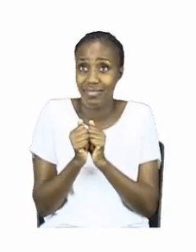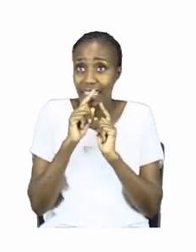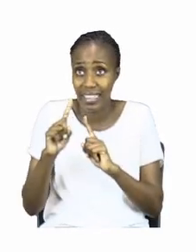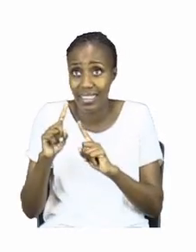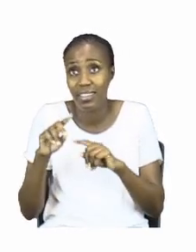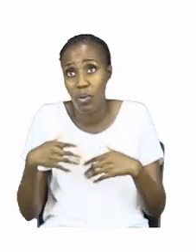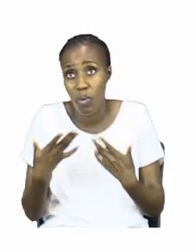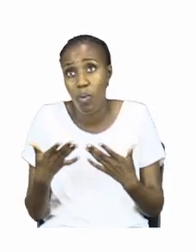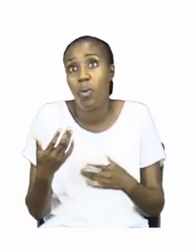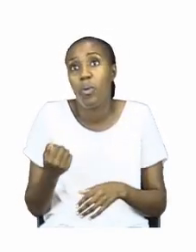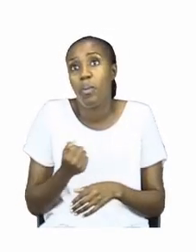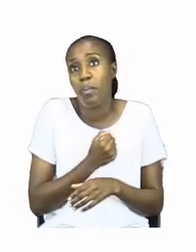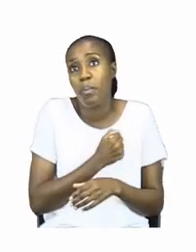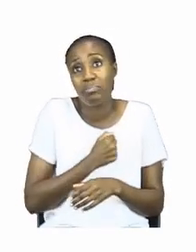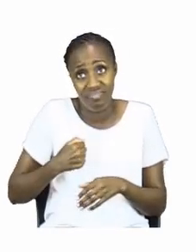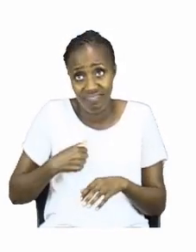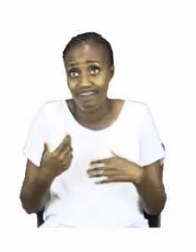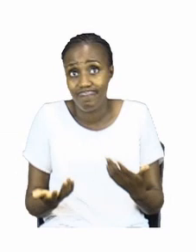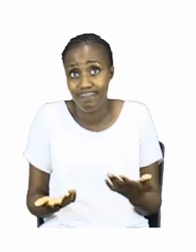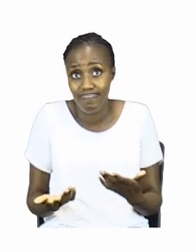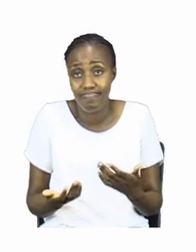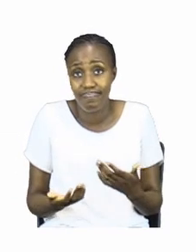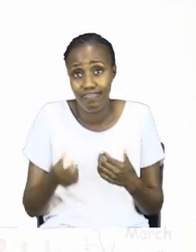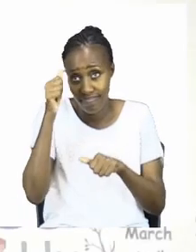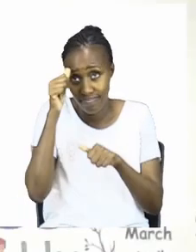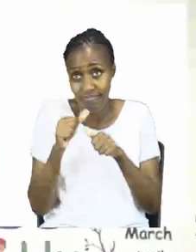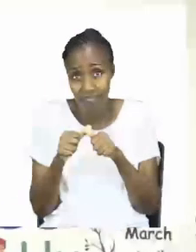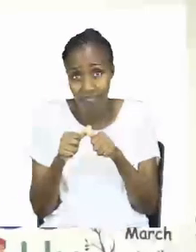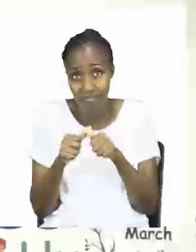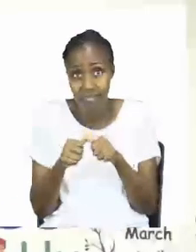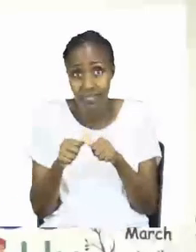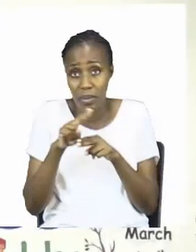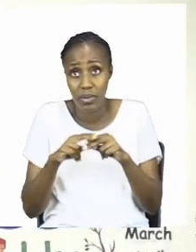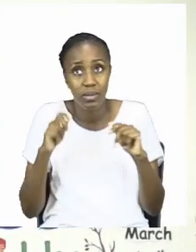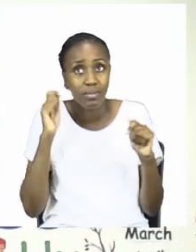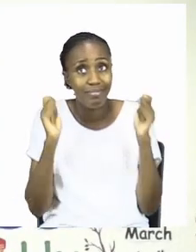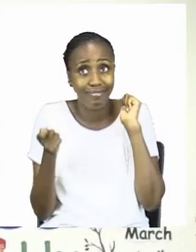do you remember that earlier we used these